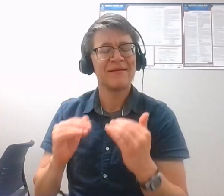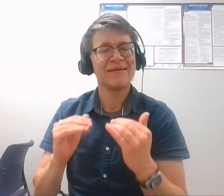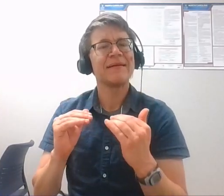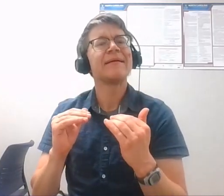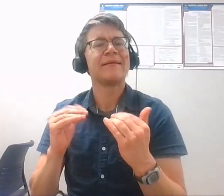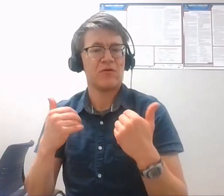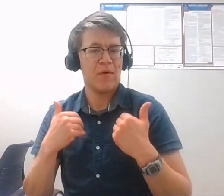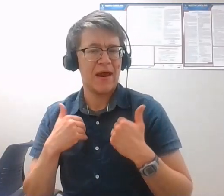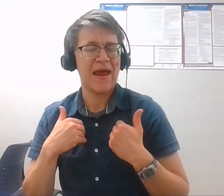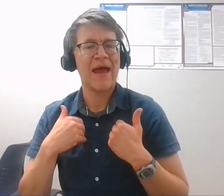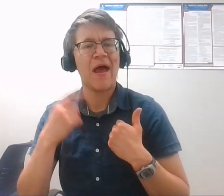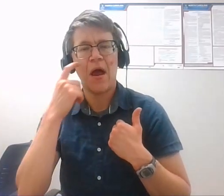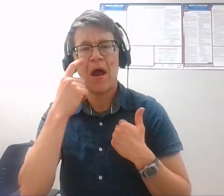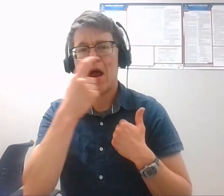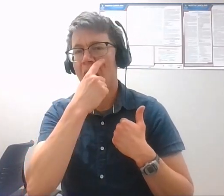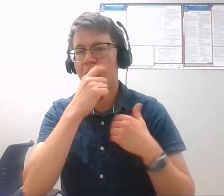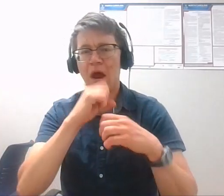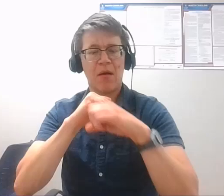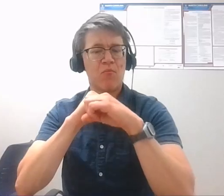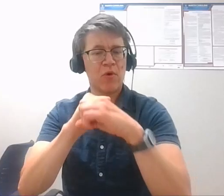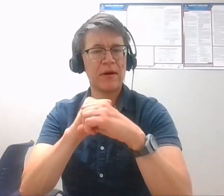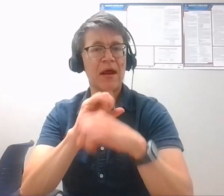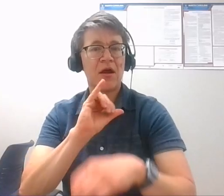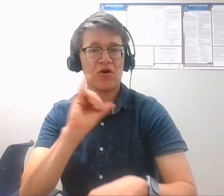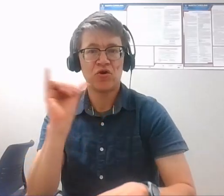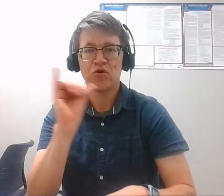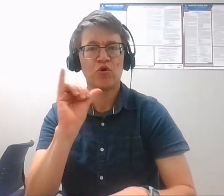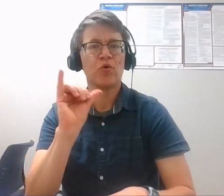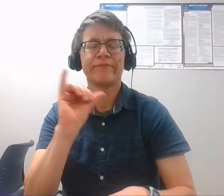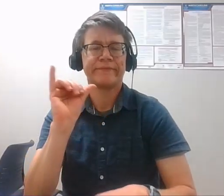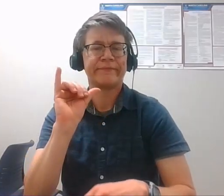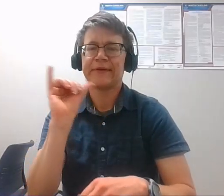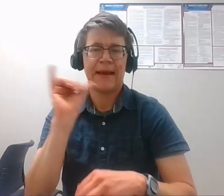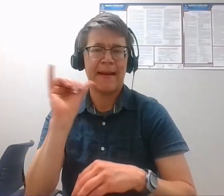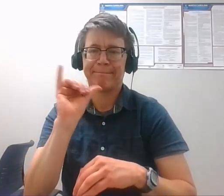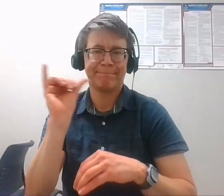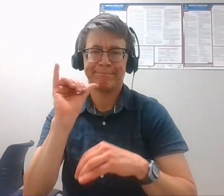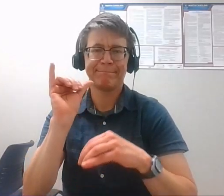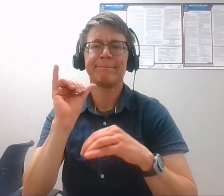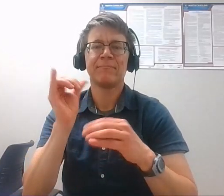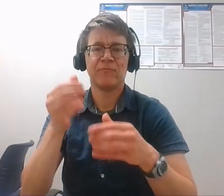eye protection. This mask is applied in a similar fashion.